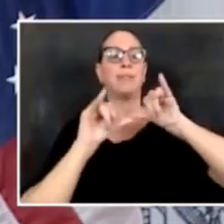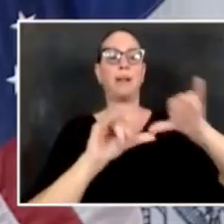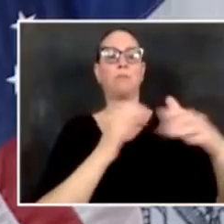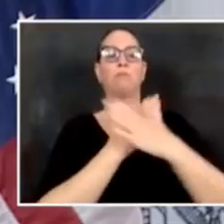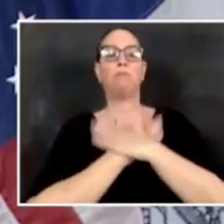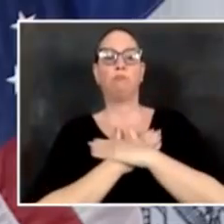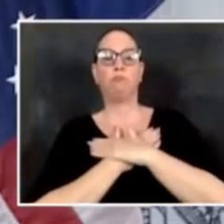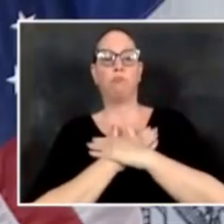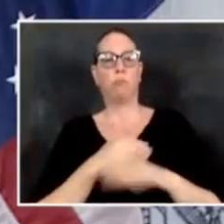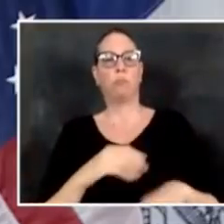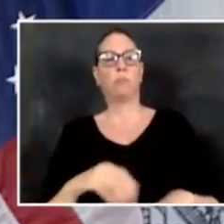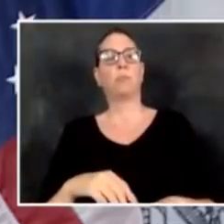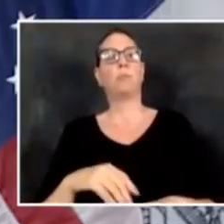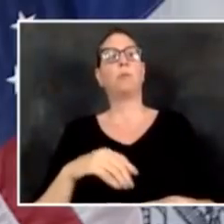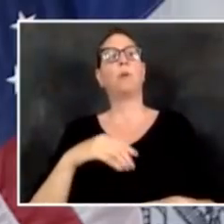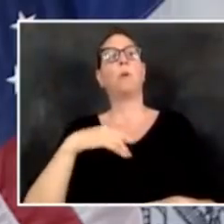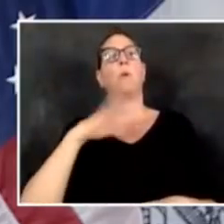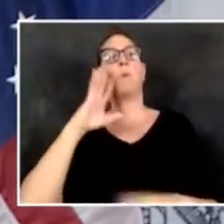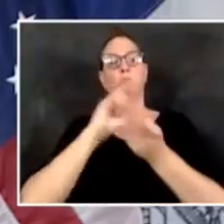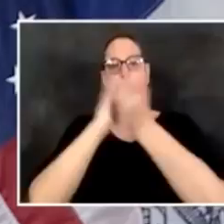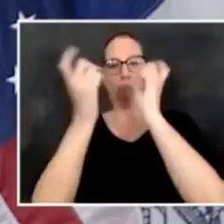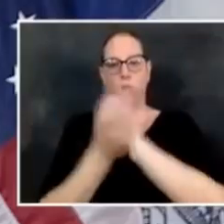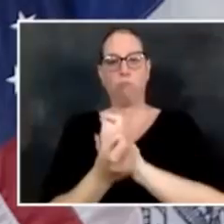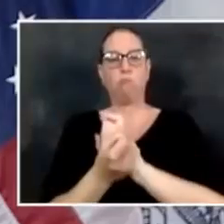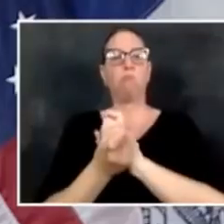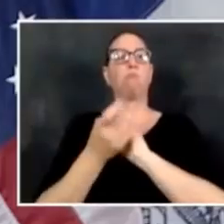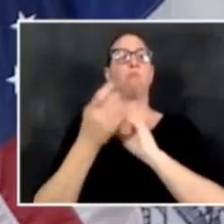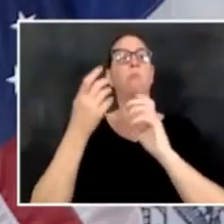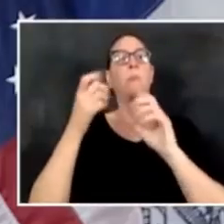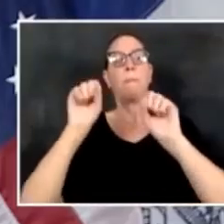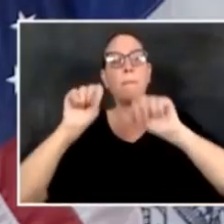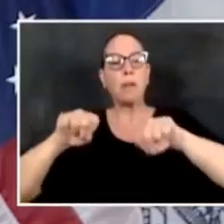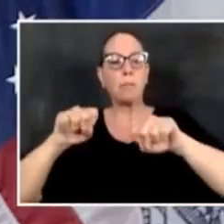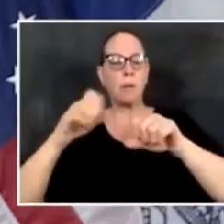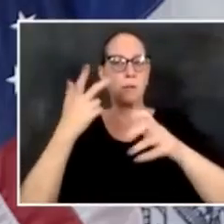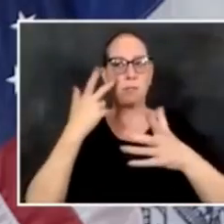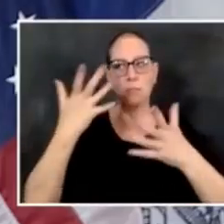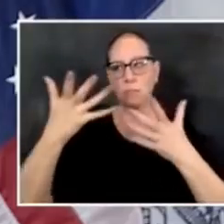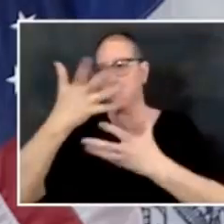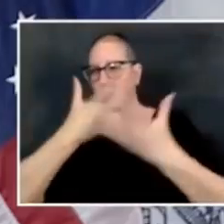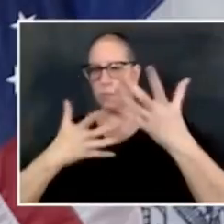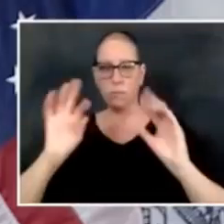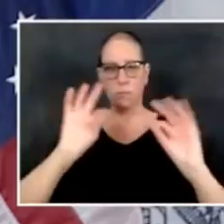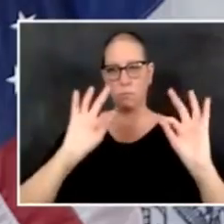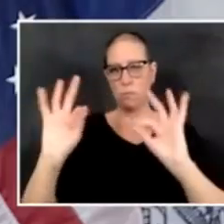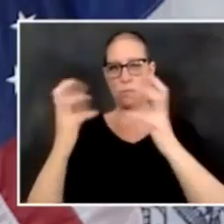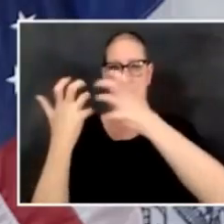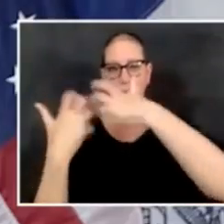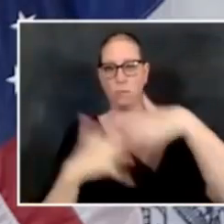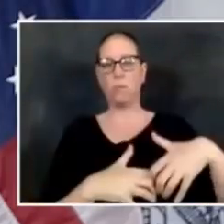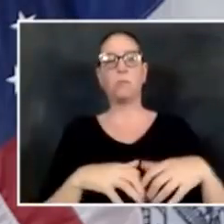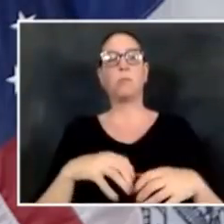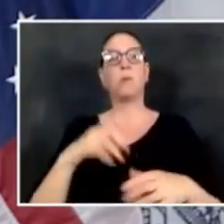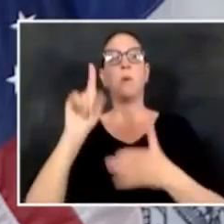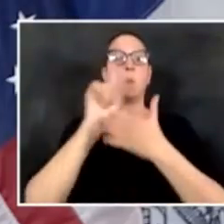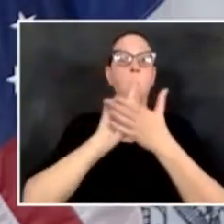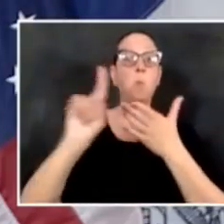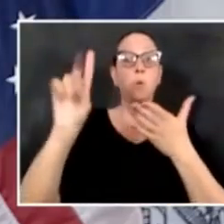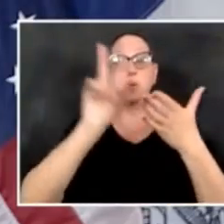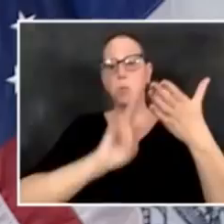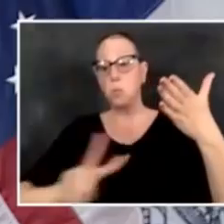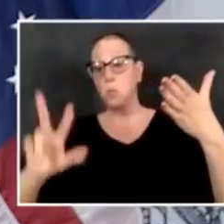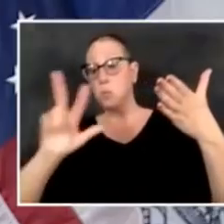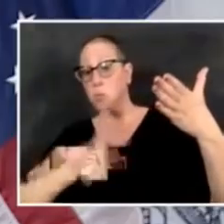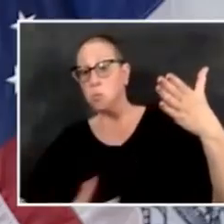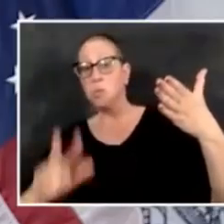can. So you're definitely right that we've seen a good trend the last week or so in terms of not needing some of those facilities.